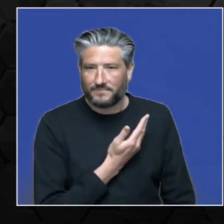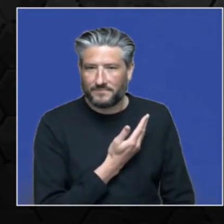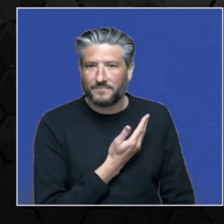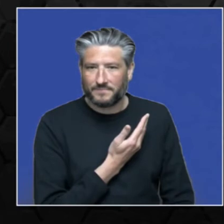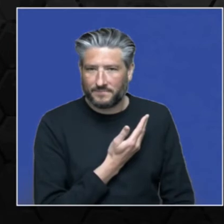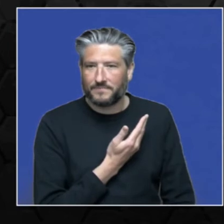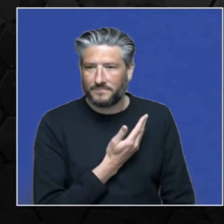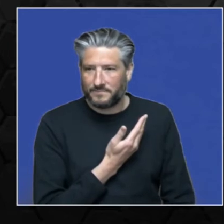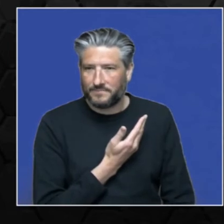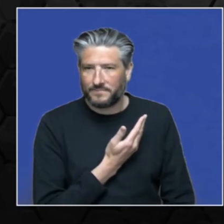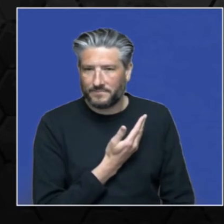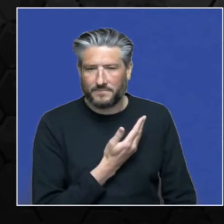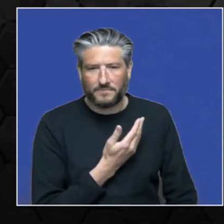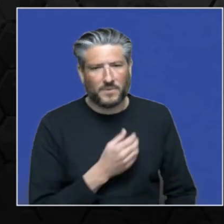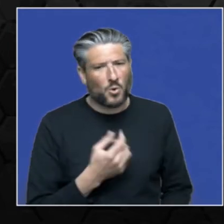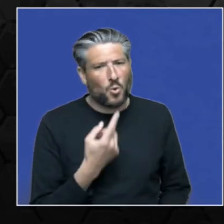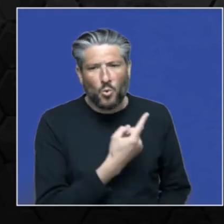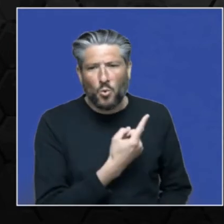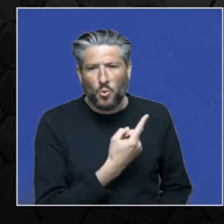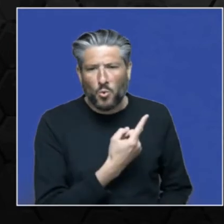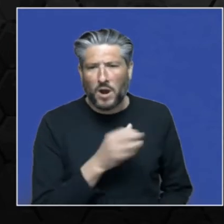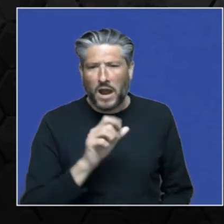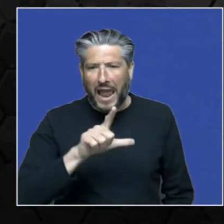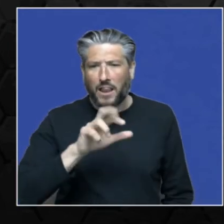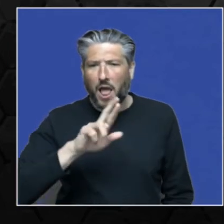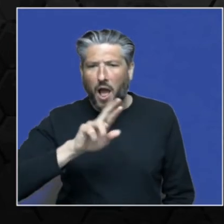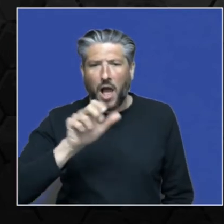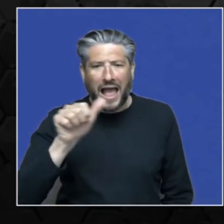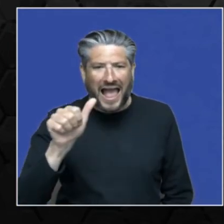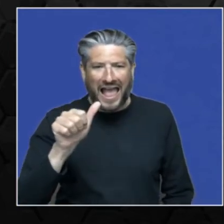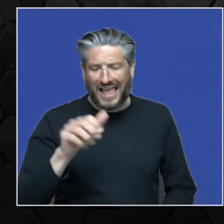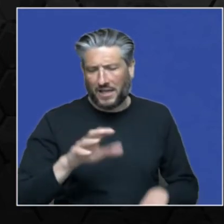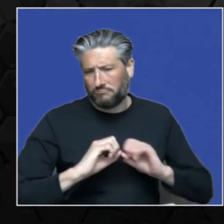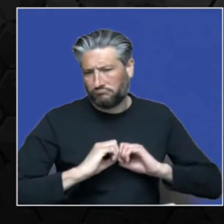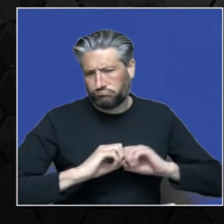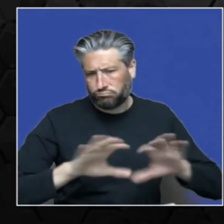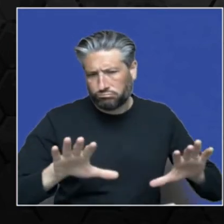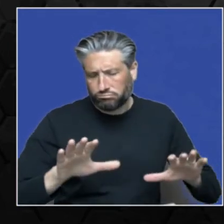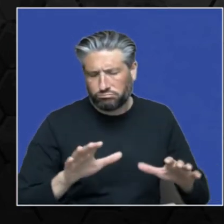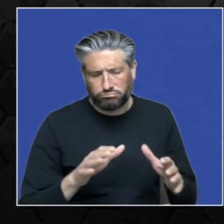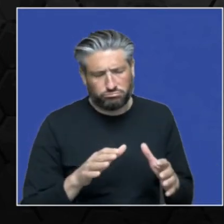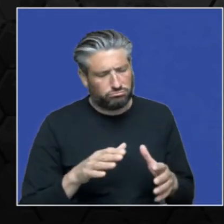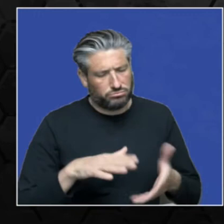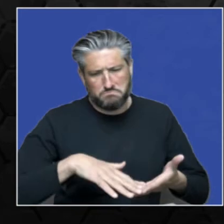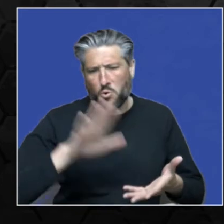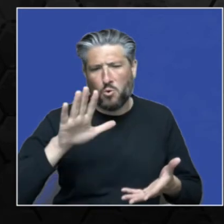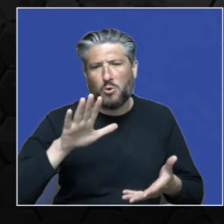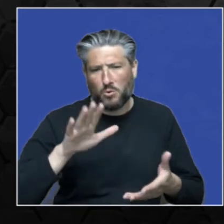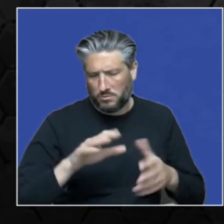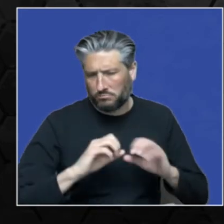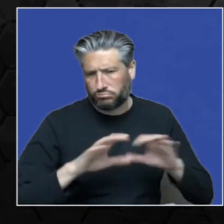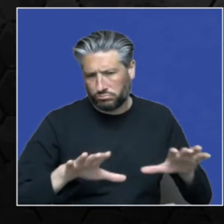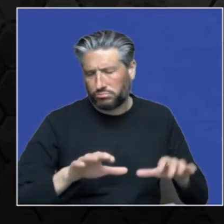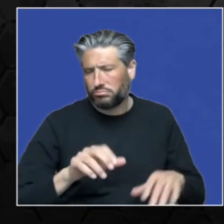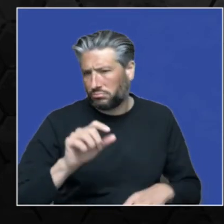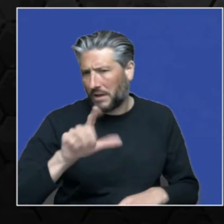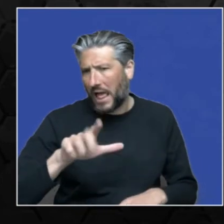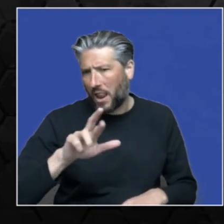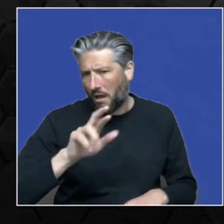most popular type of regression analysis. You can see the point and the line.